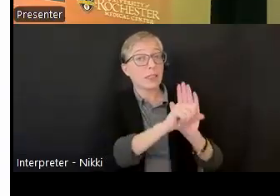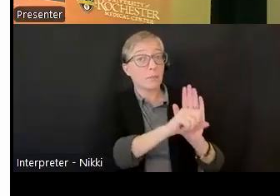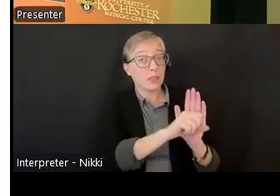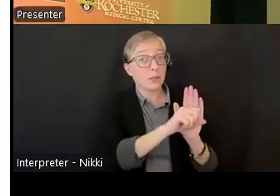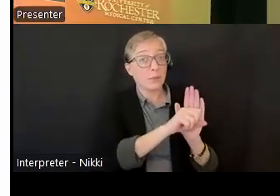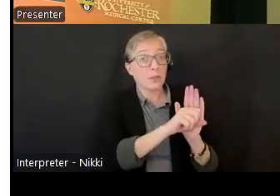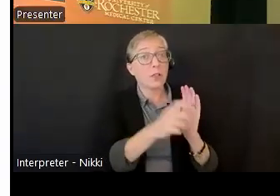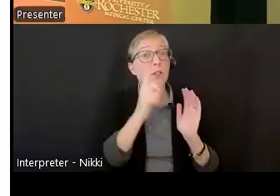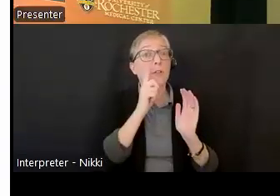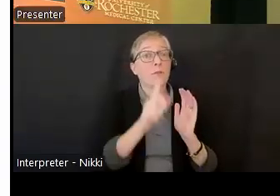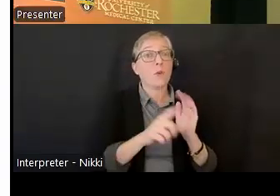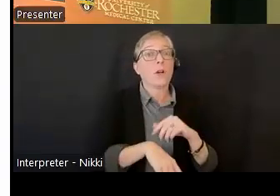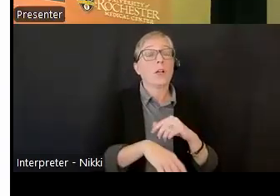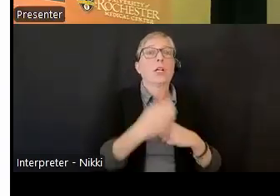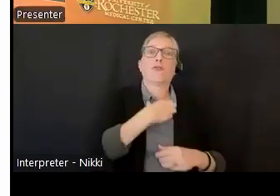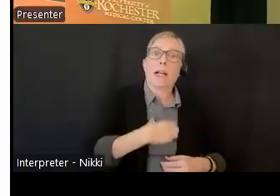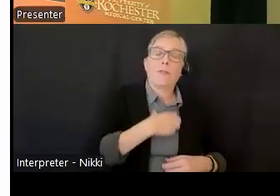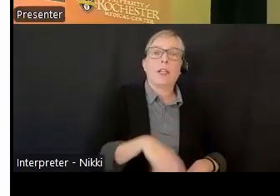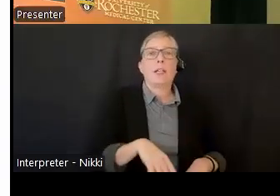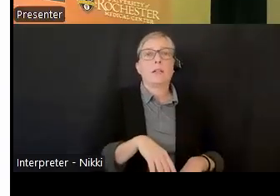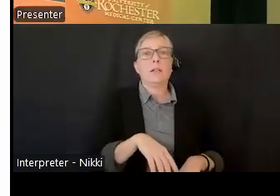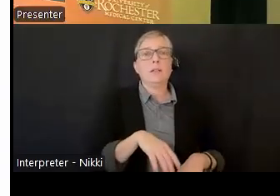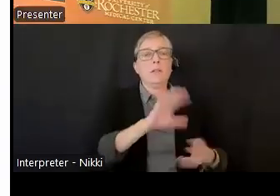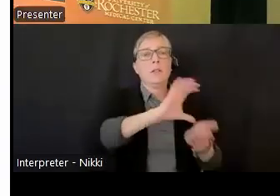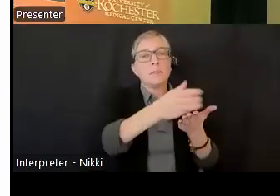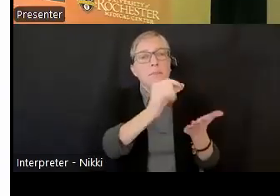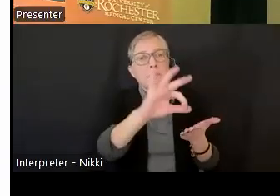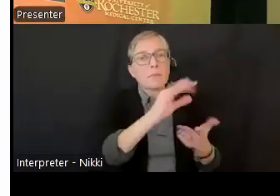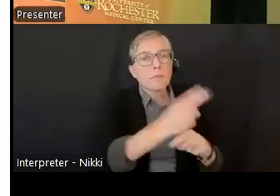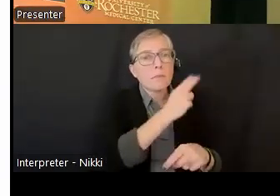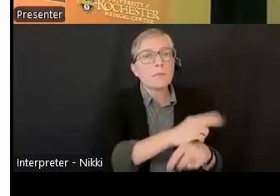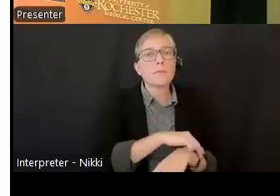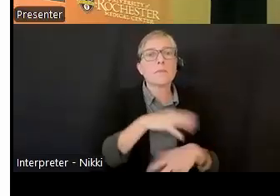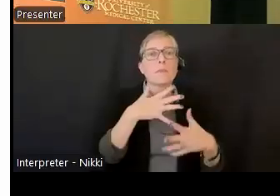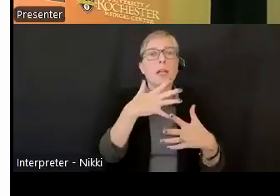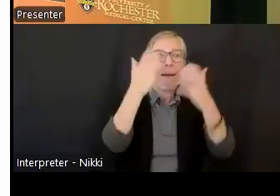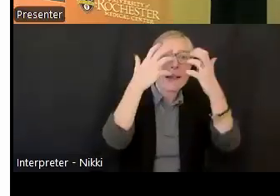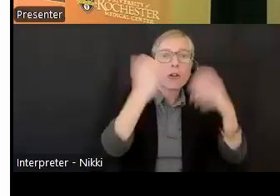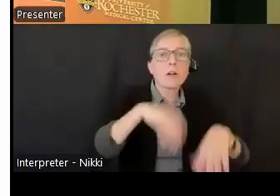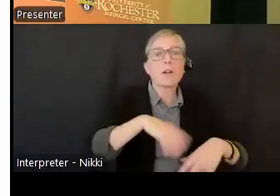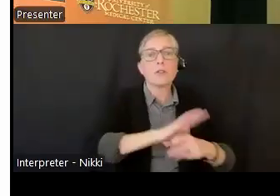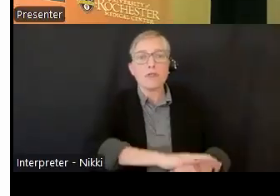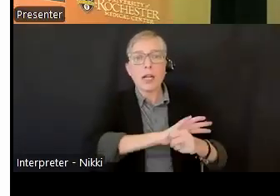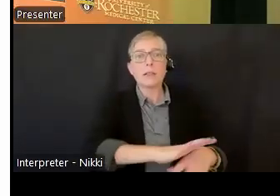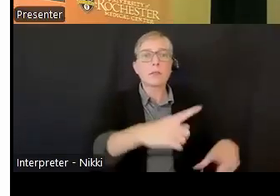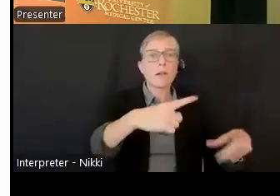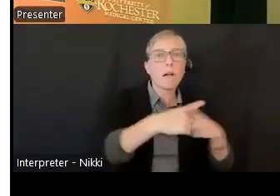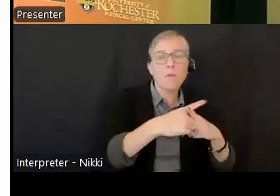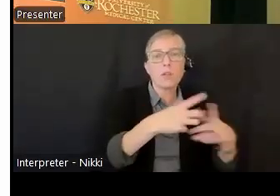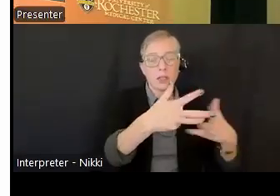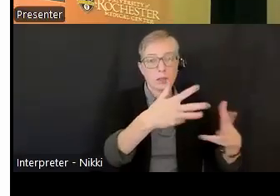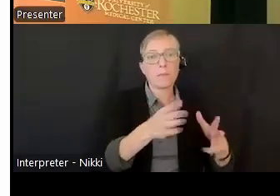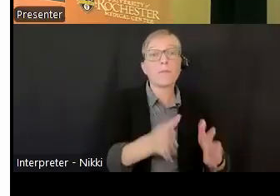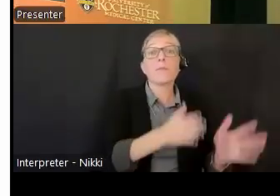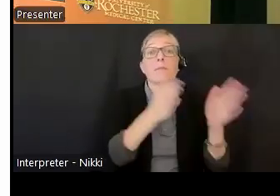use, anger, conflict, feeling stressed and depressed overall. And there was an increase in practicing